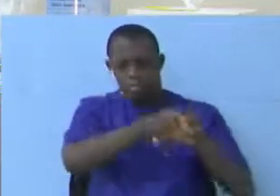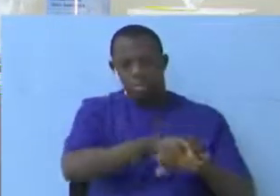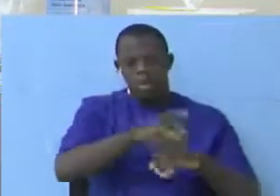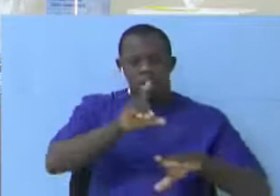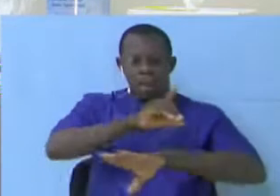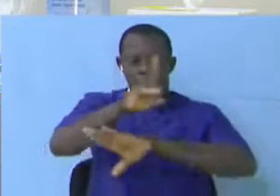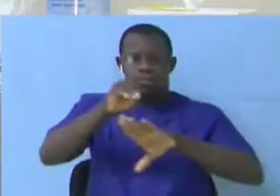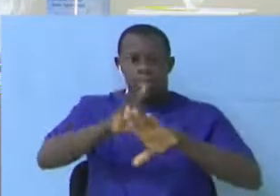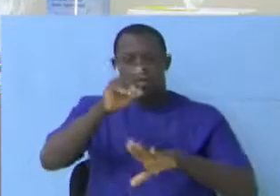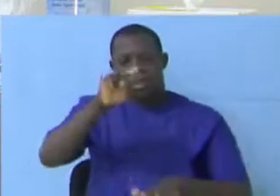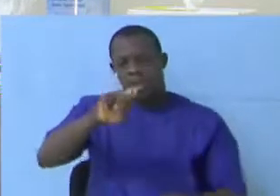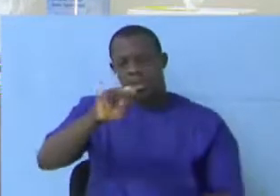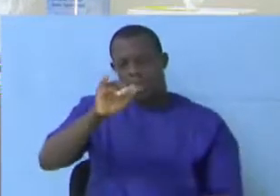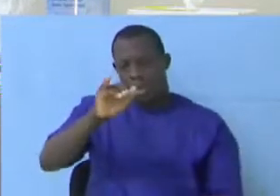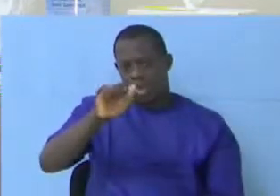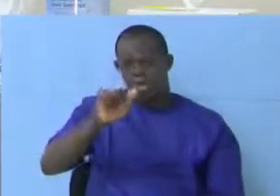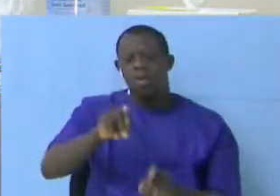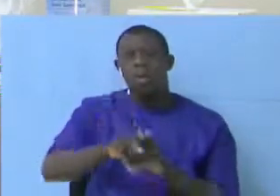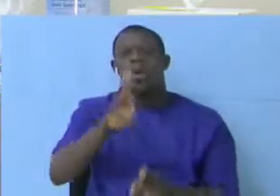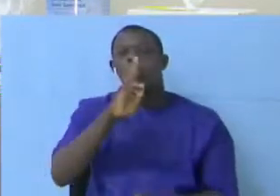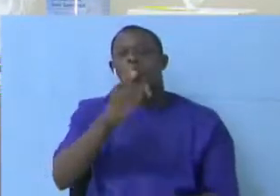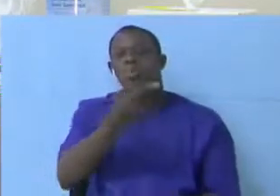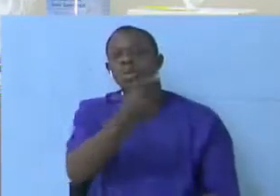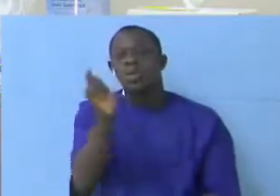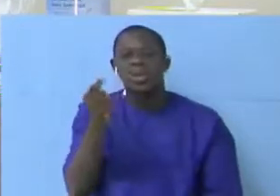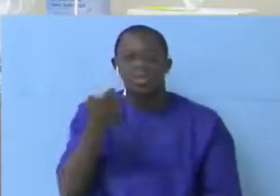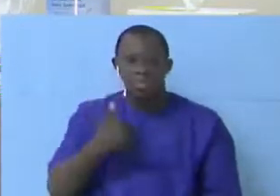Yes. Who were they?